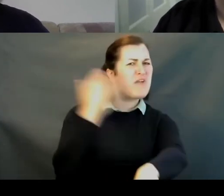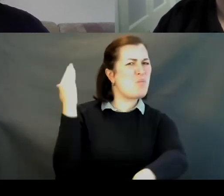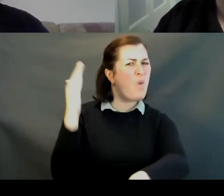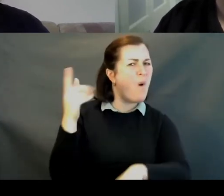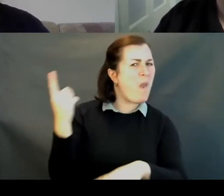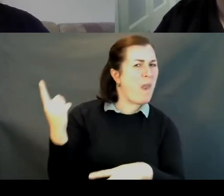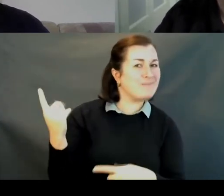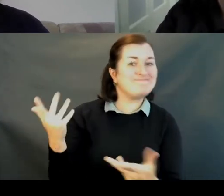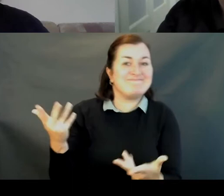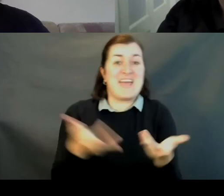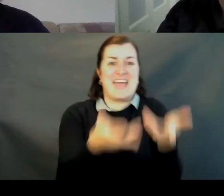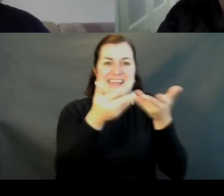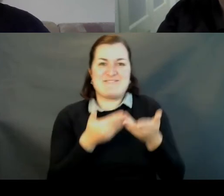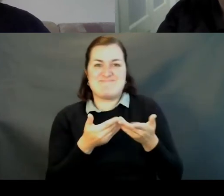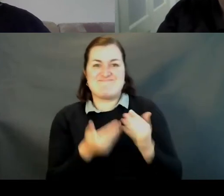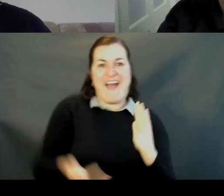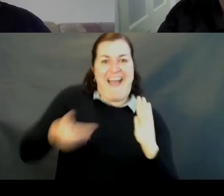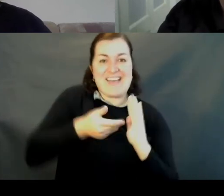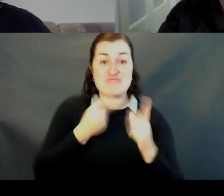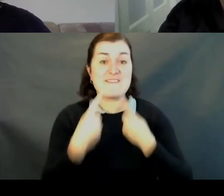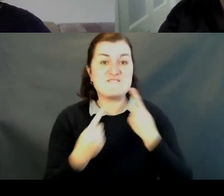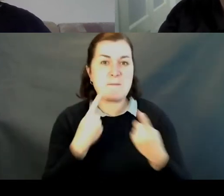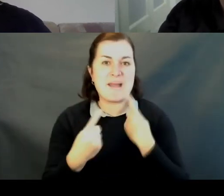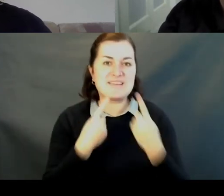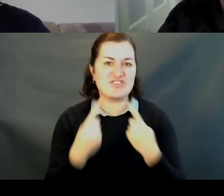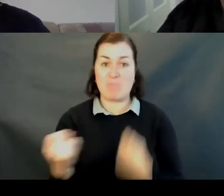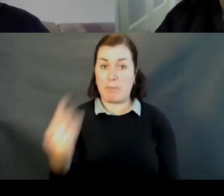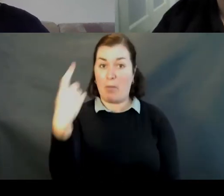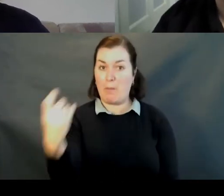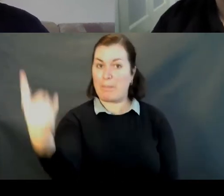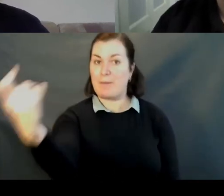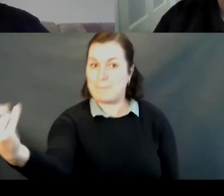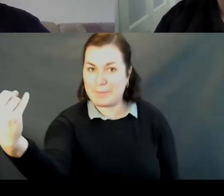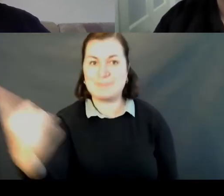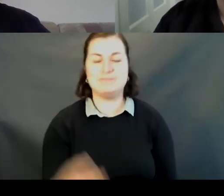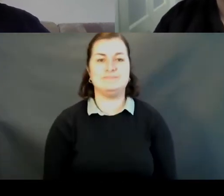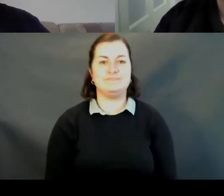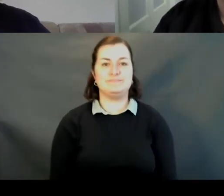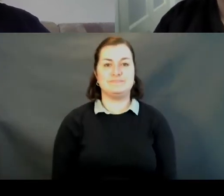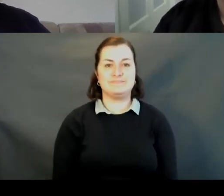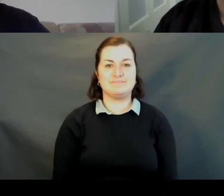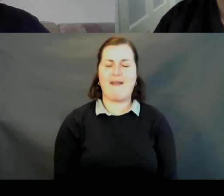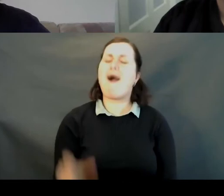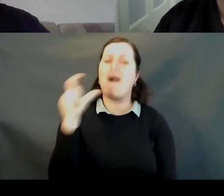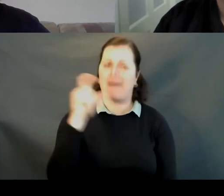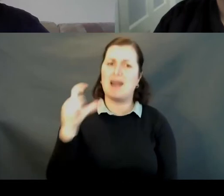some information that you can use to signpost along the way. So colour is something that we use very much